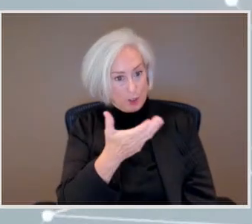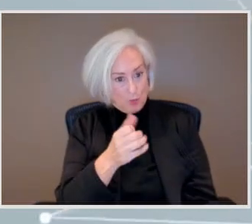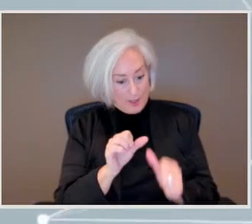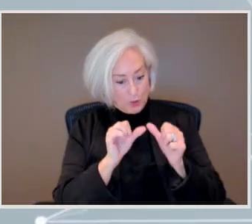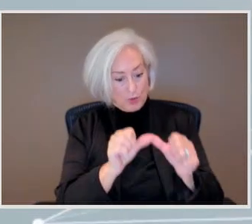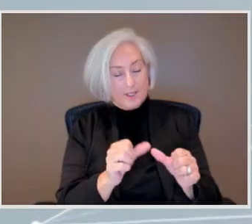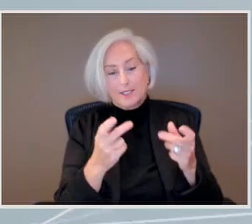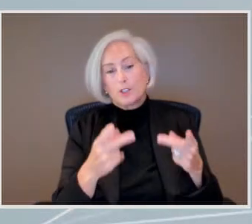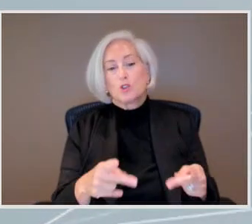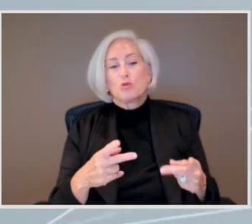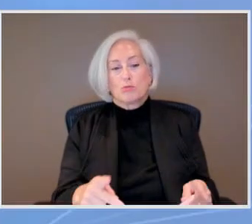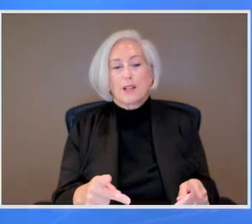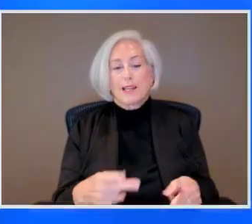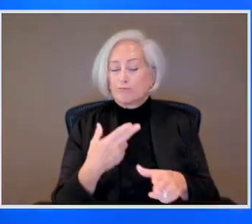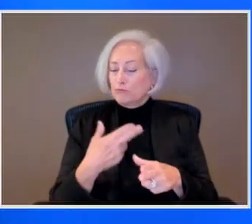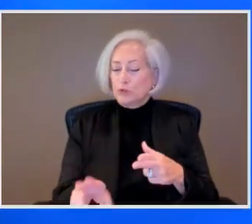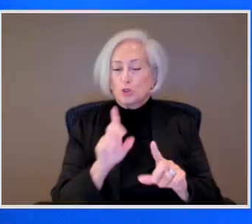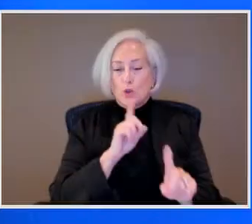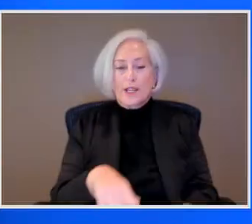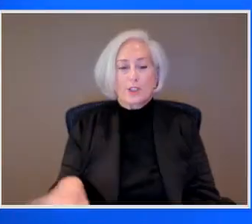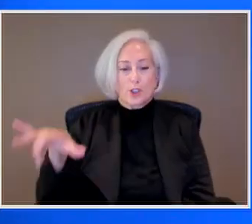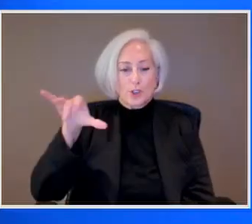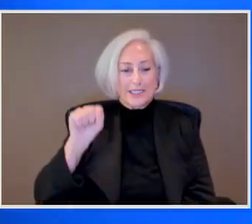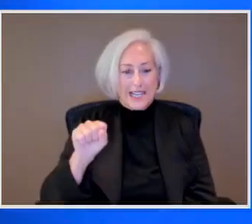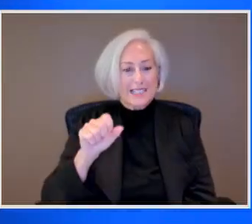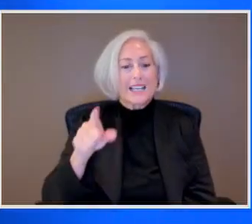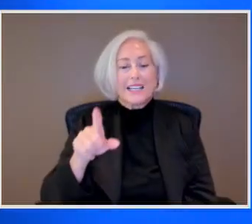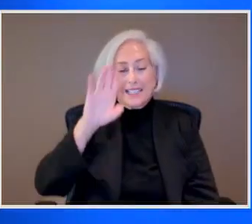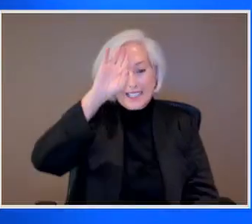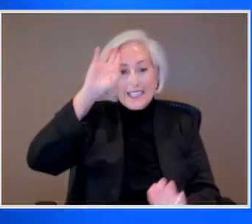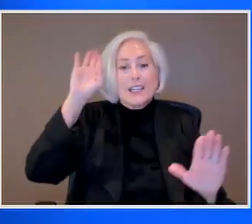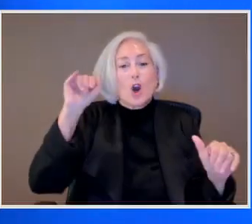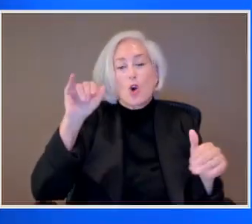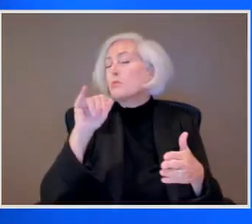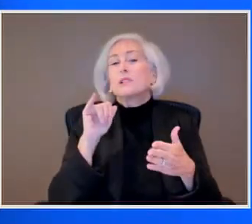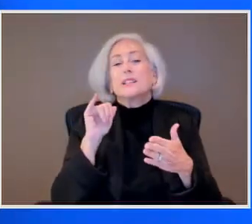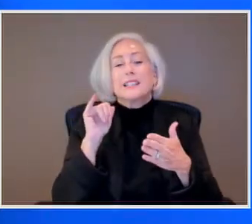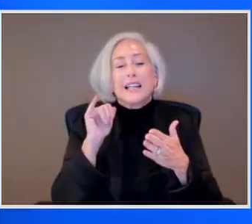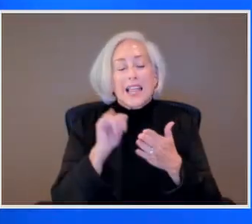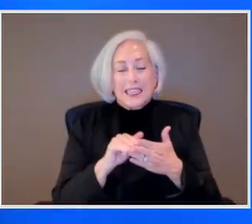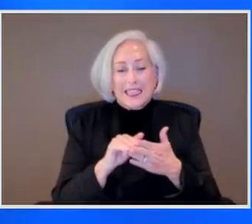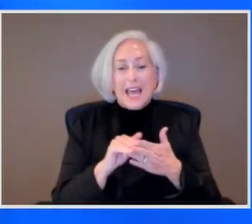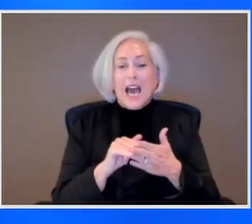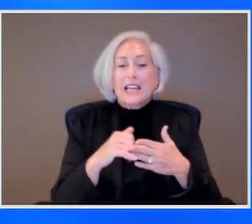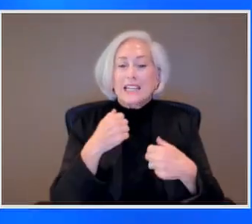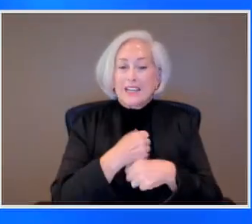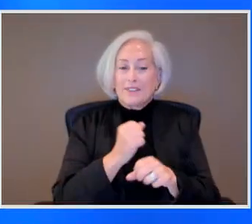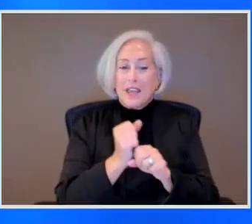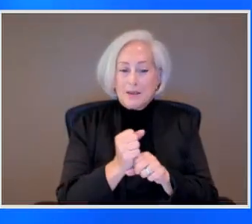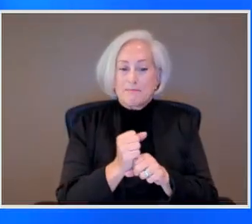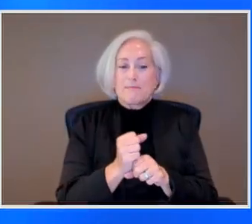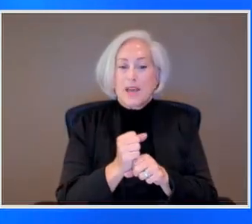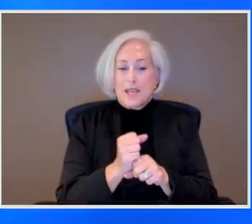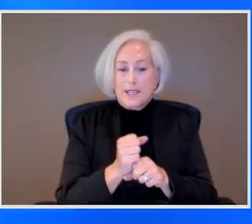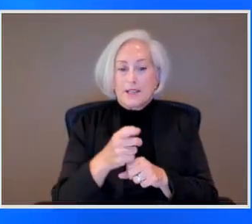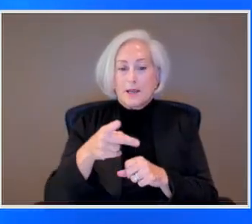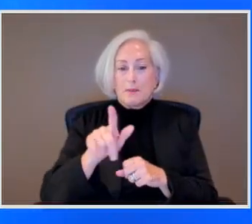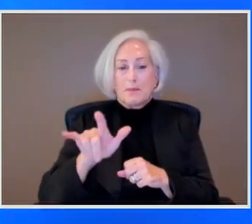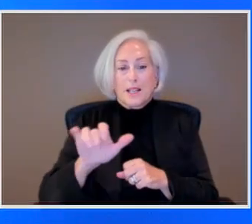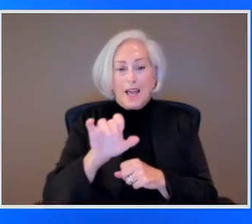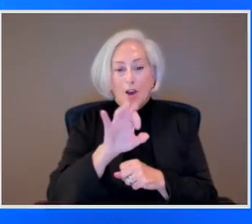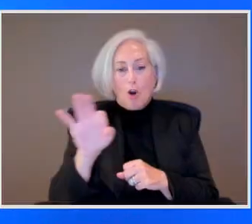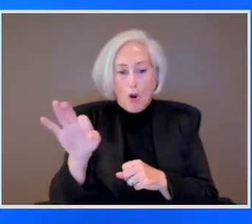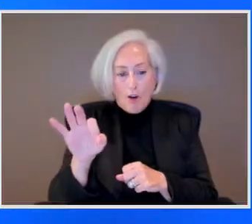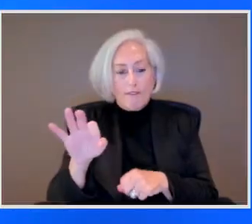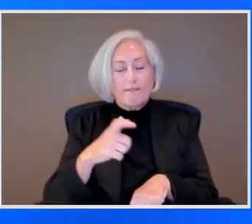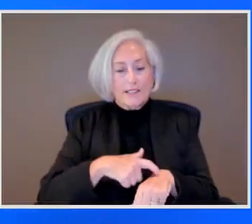was a very quick, short answer. Yes. He was hoping that if they made a deep playoff run, which they did, that he would be